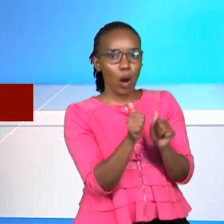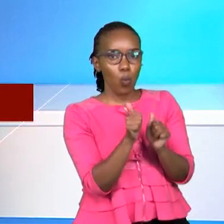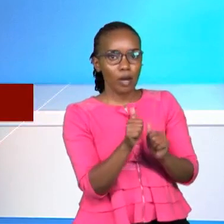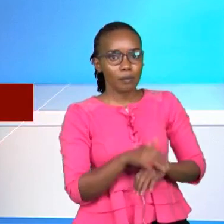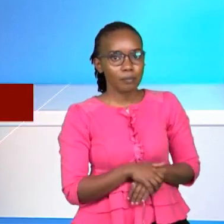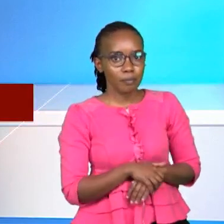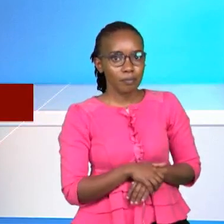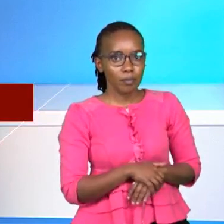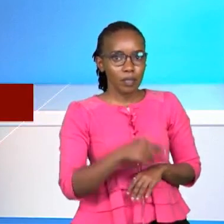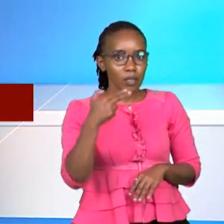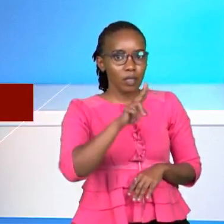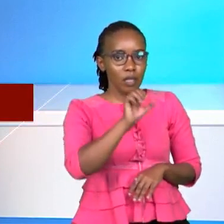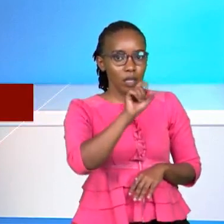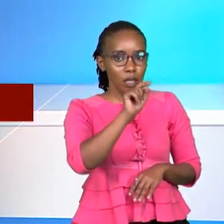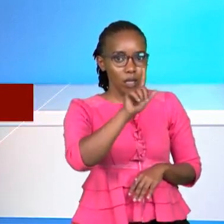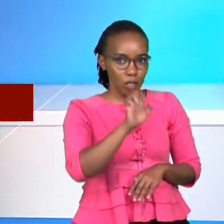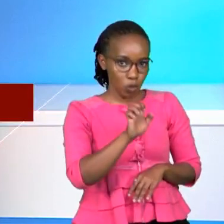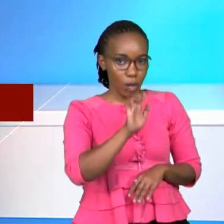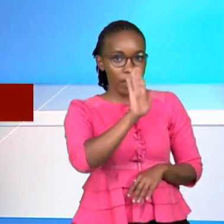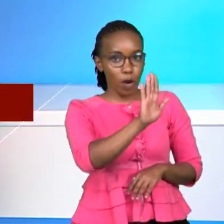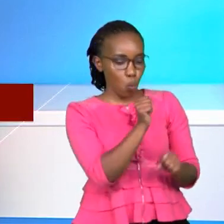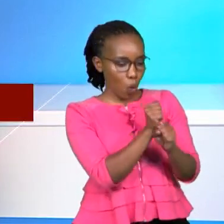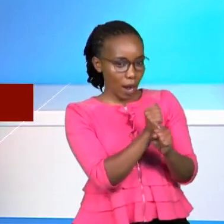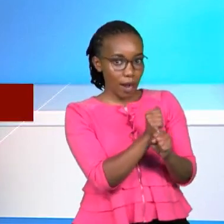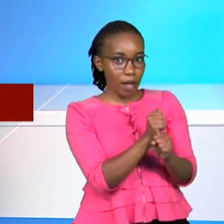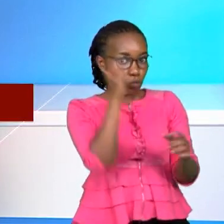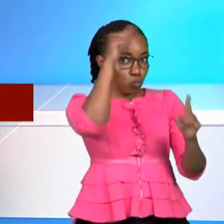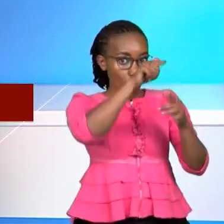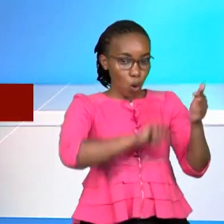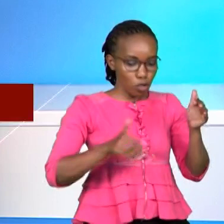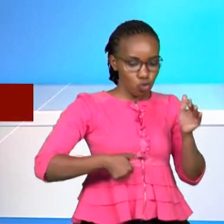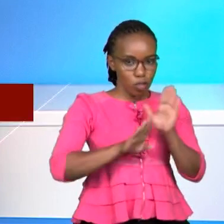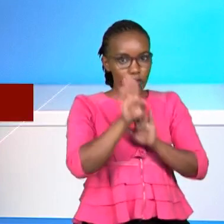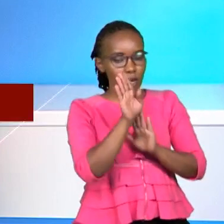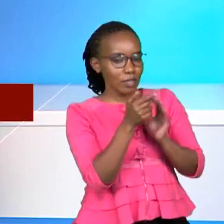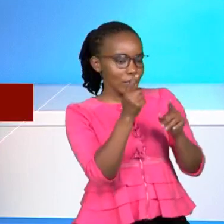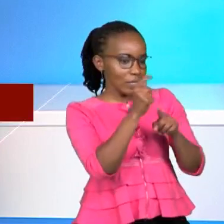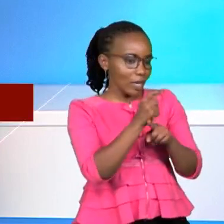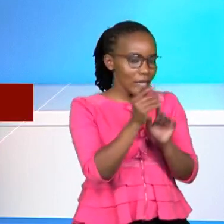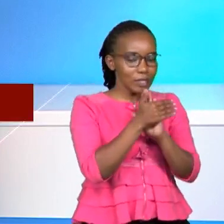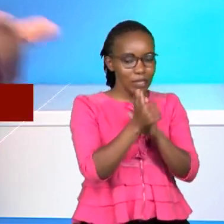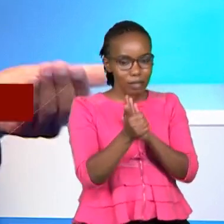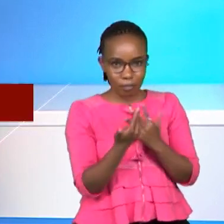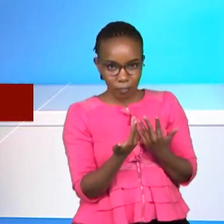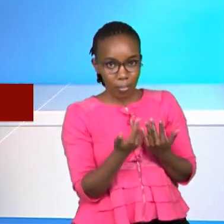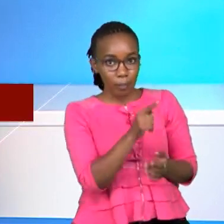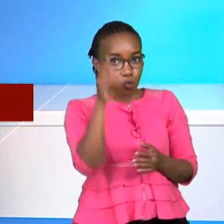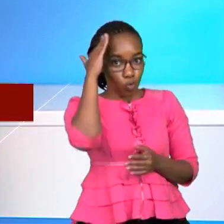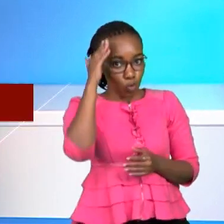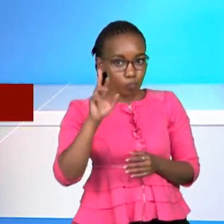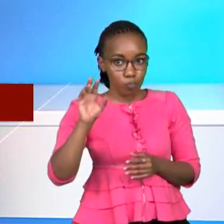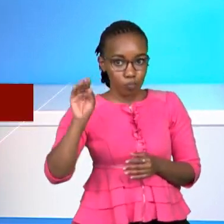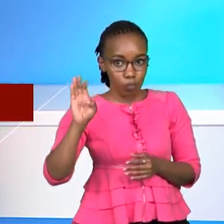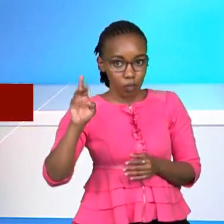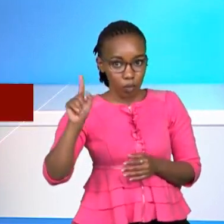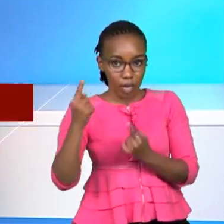And Hustle Yakob has been involved in youth empowerment, development, entrepreneurship, skills training. And, you know, as Robert has mentioned,